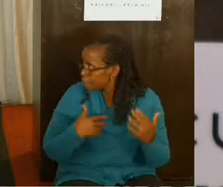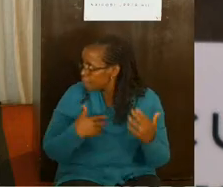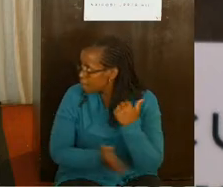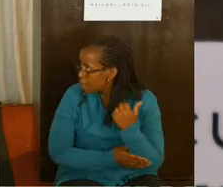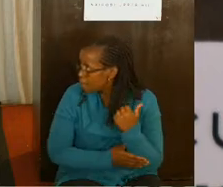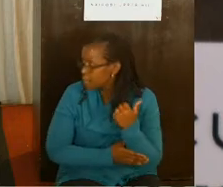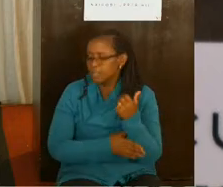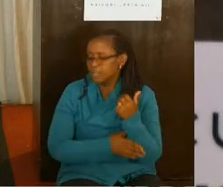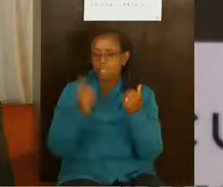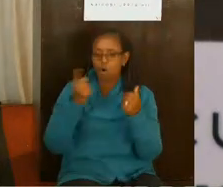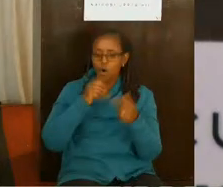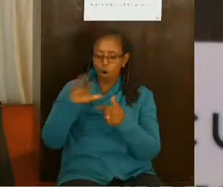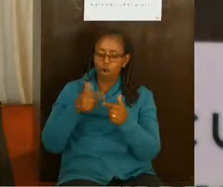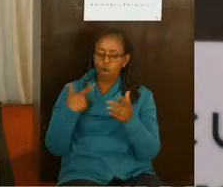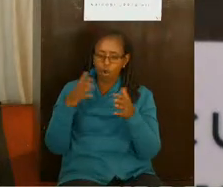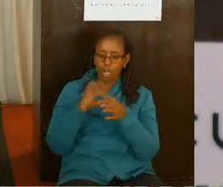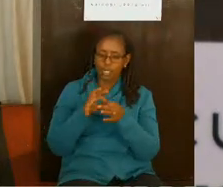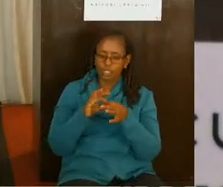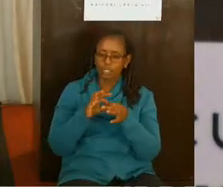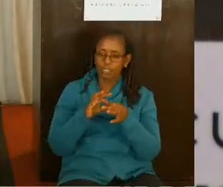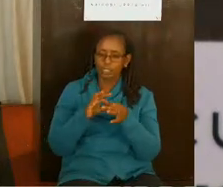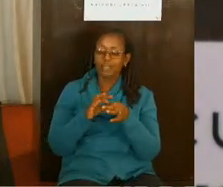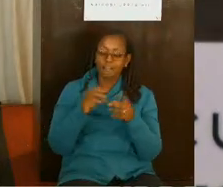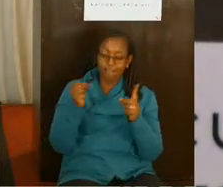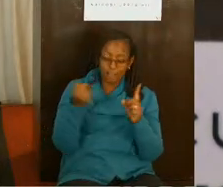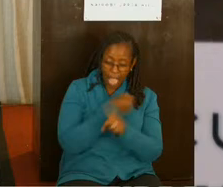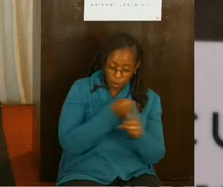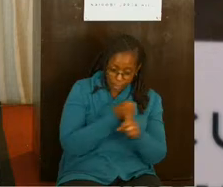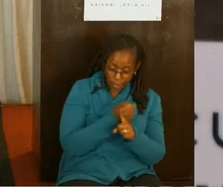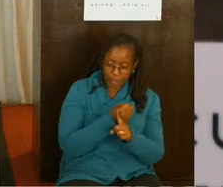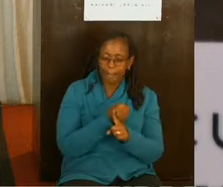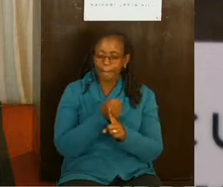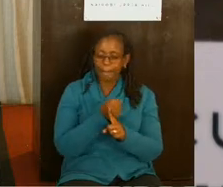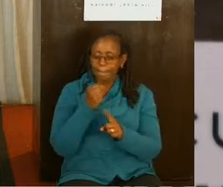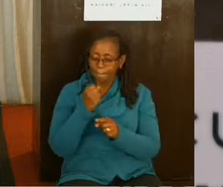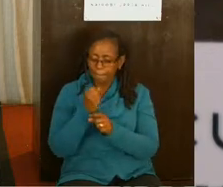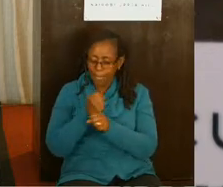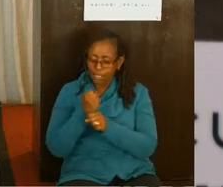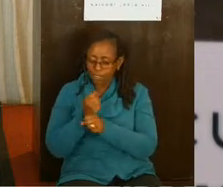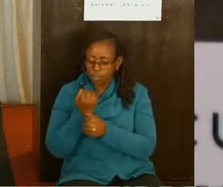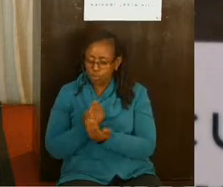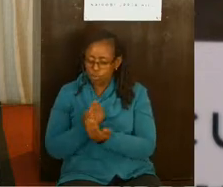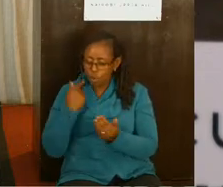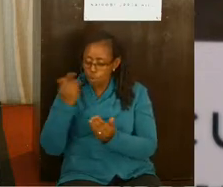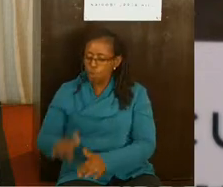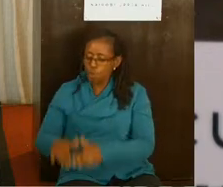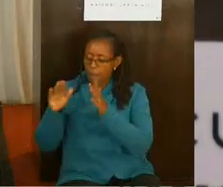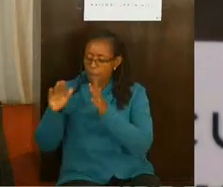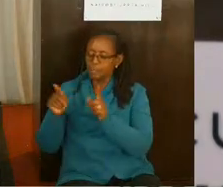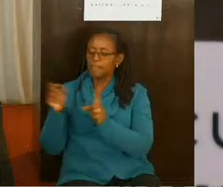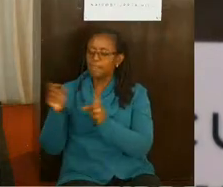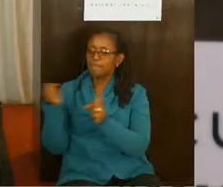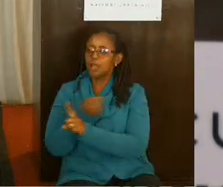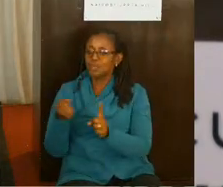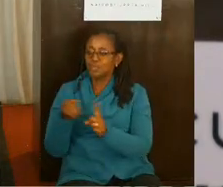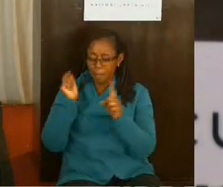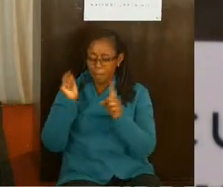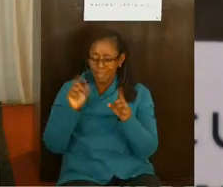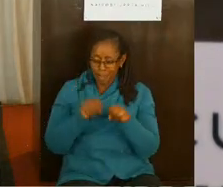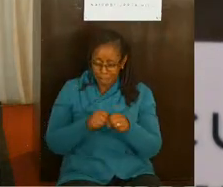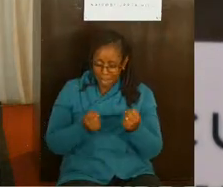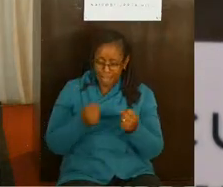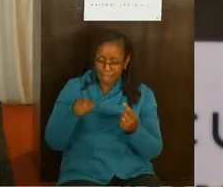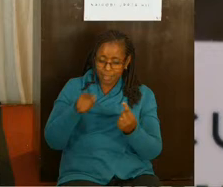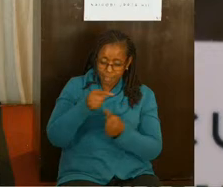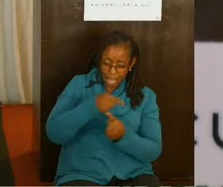it's all connected to that violence breeds violence and until we can break that cycle of violence in our classrooms